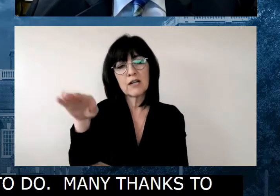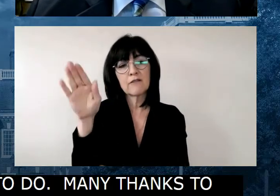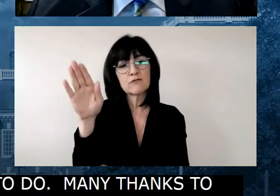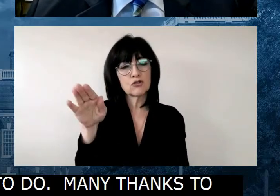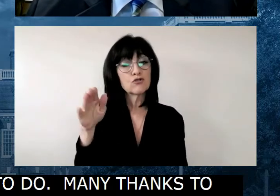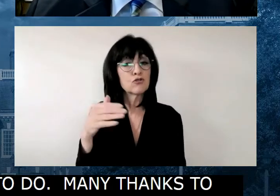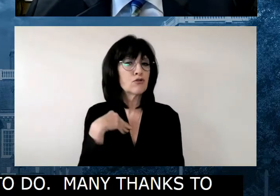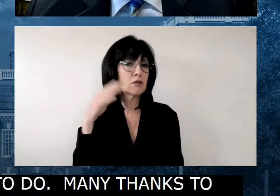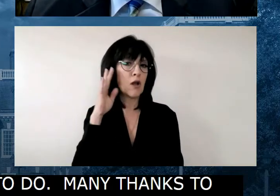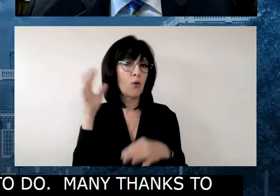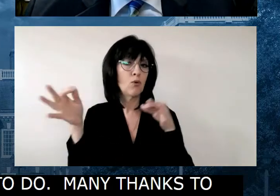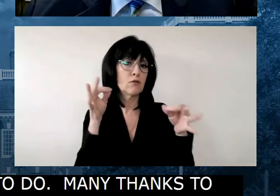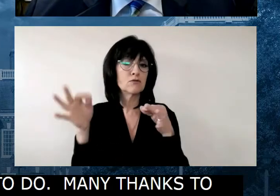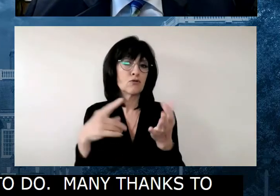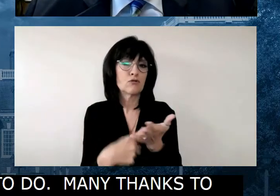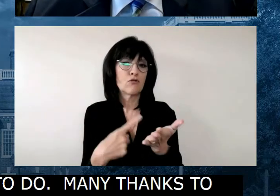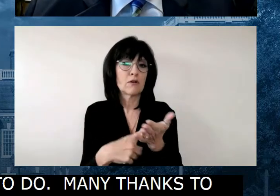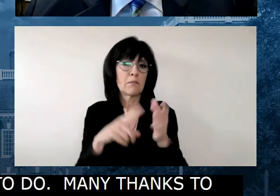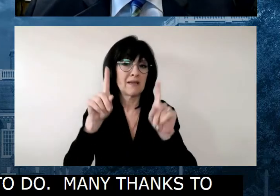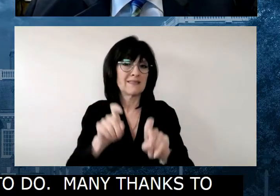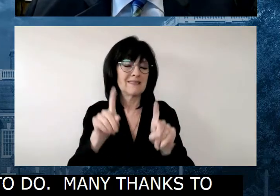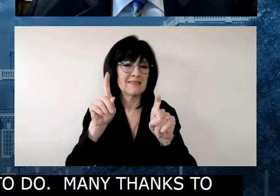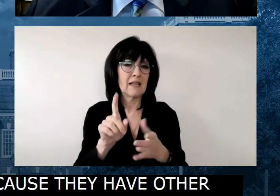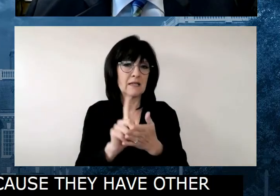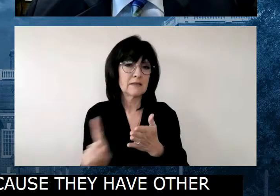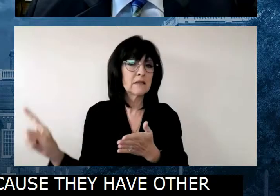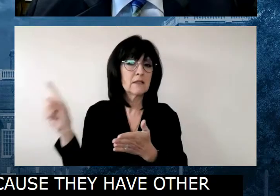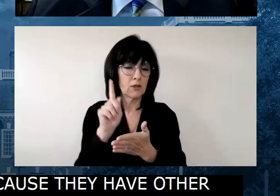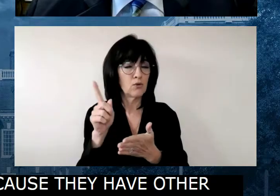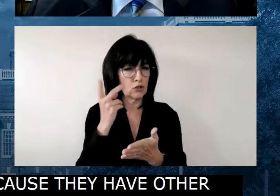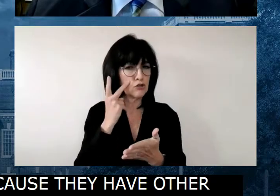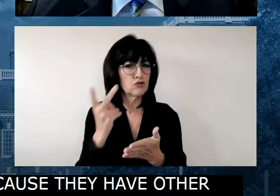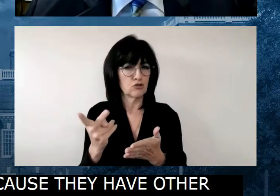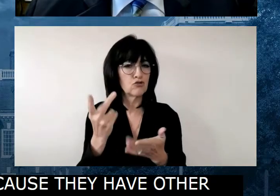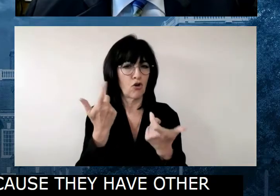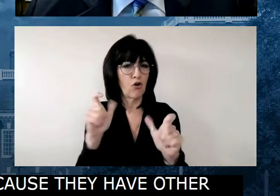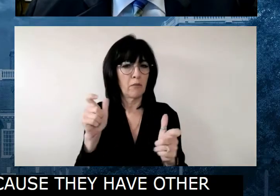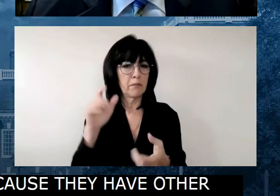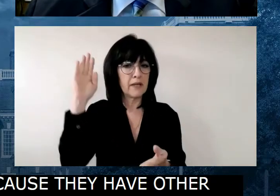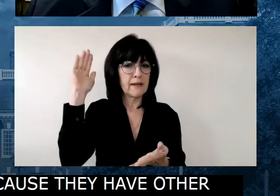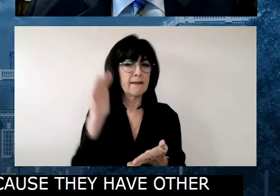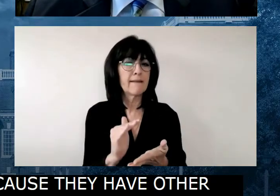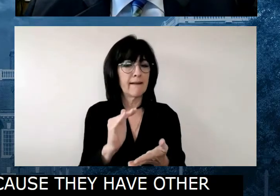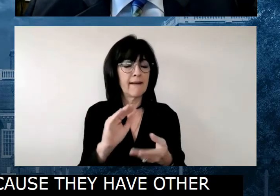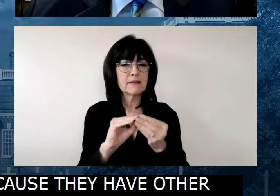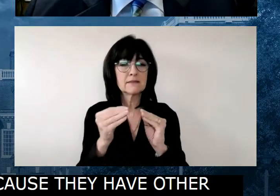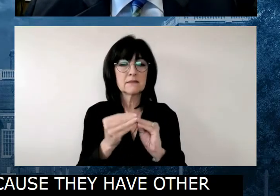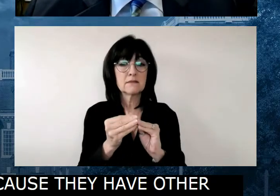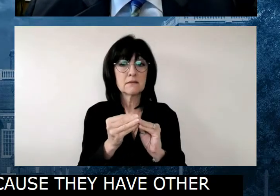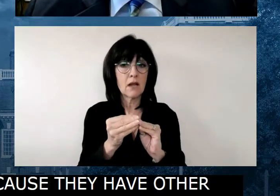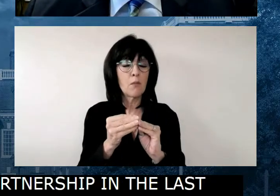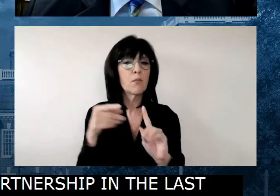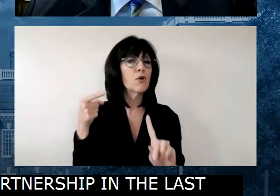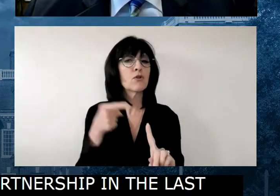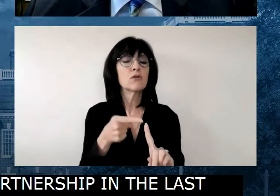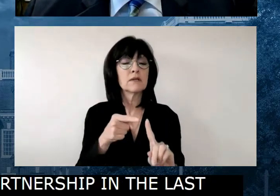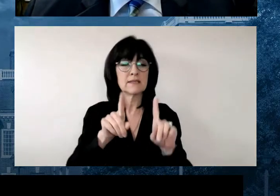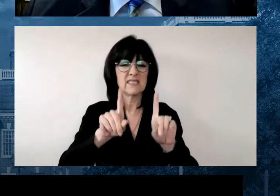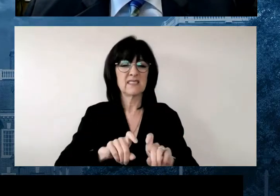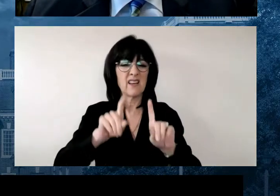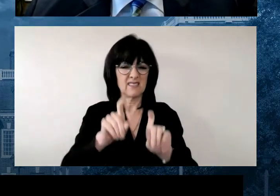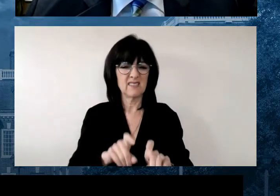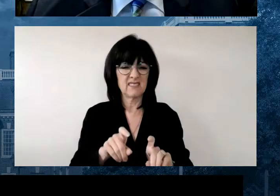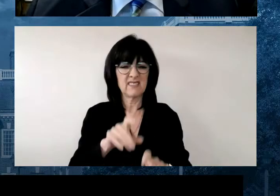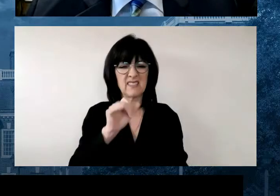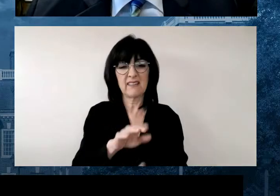did see another, pretty big decrease in testing numbers between the week of the 15th and